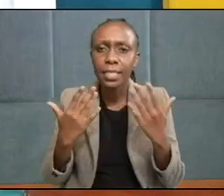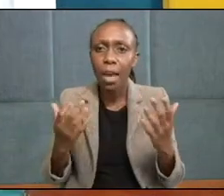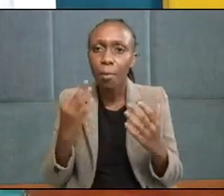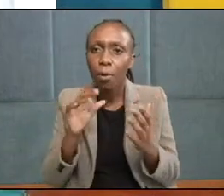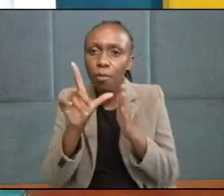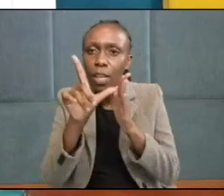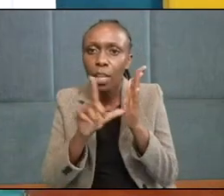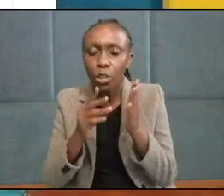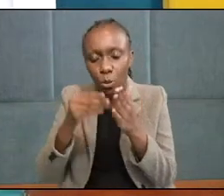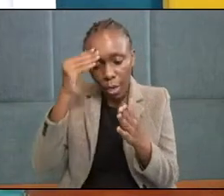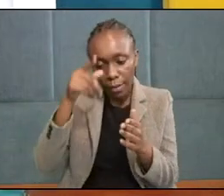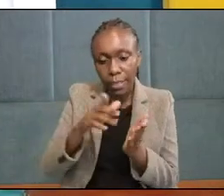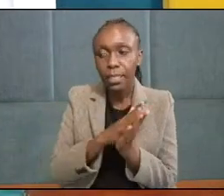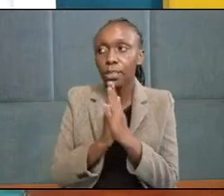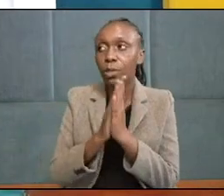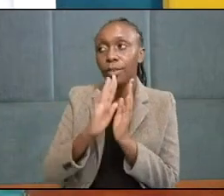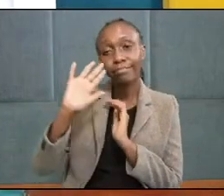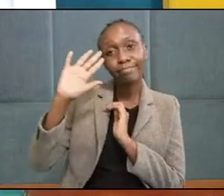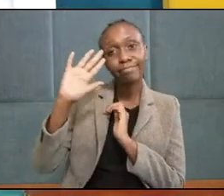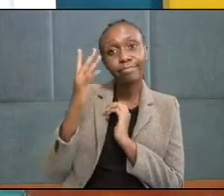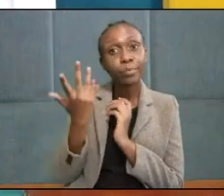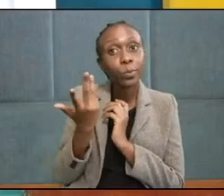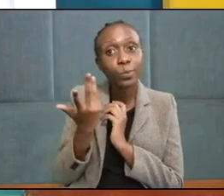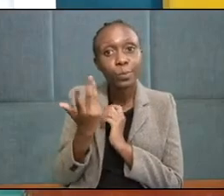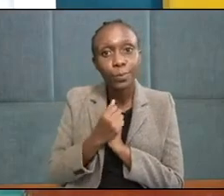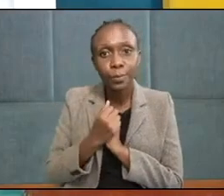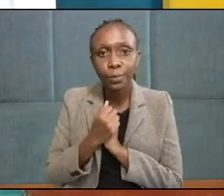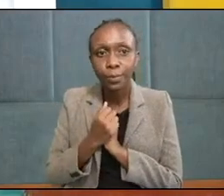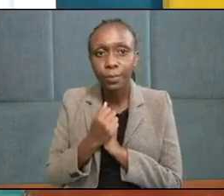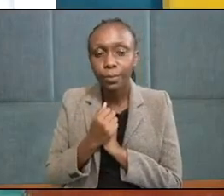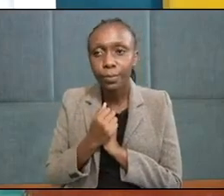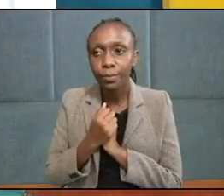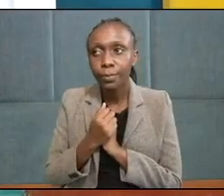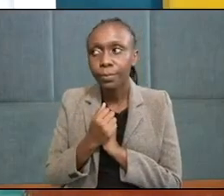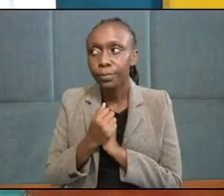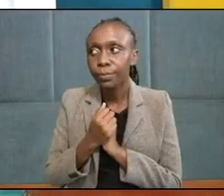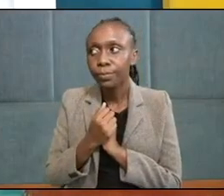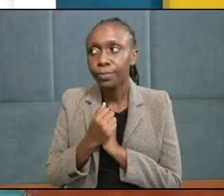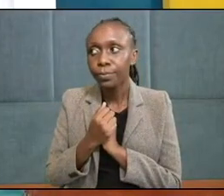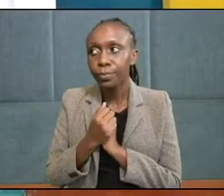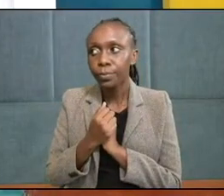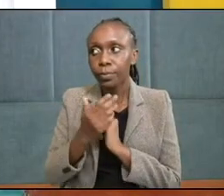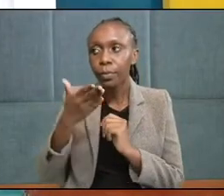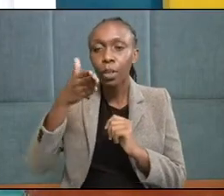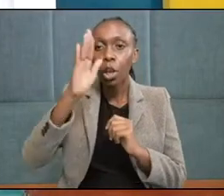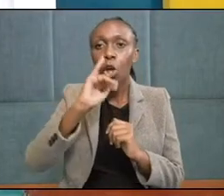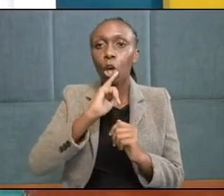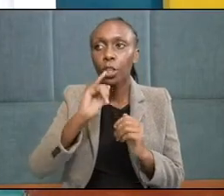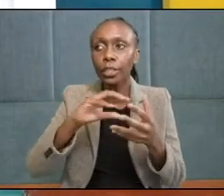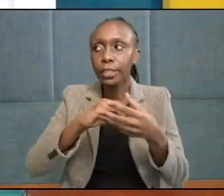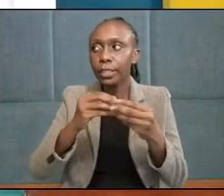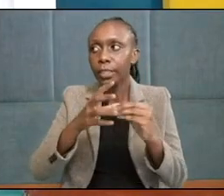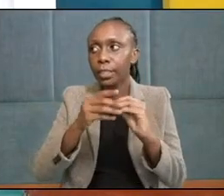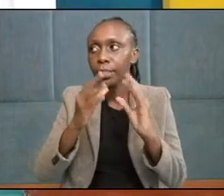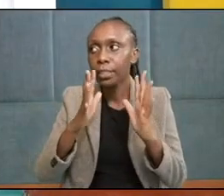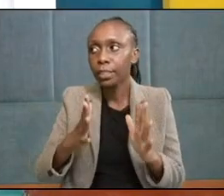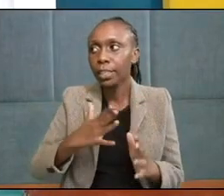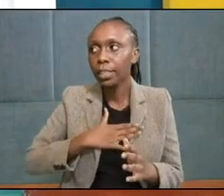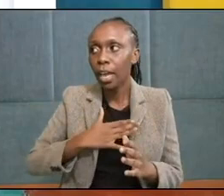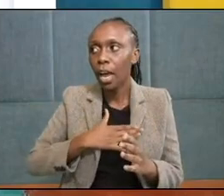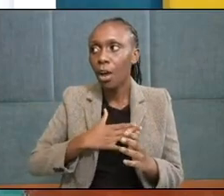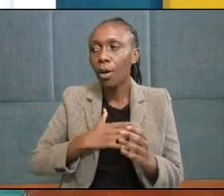from this story? Yes, Layla? That God is our creator and also he's the ruler